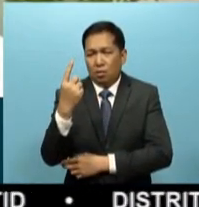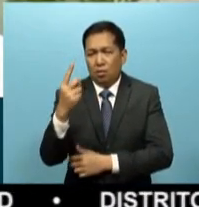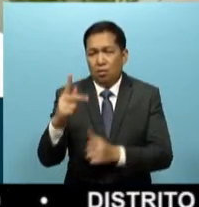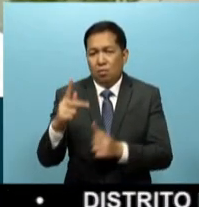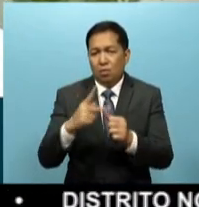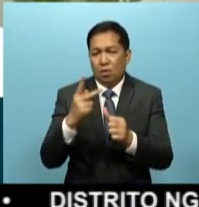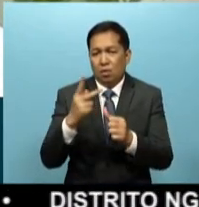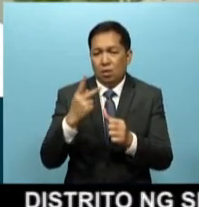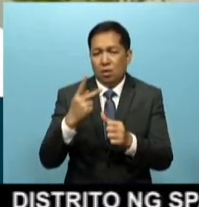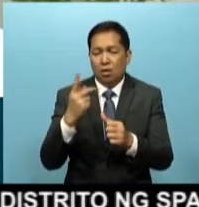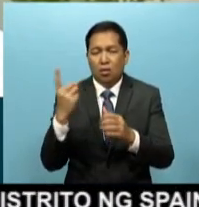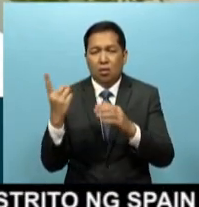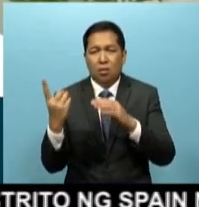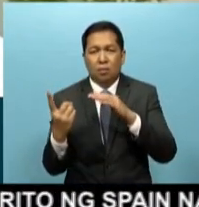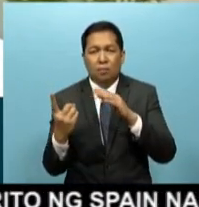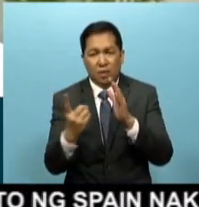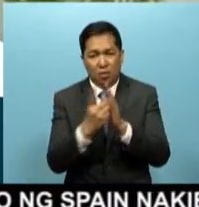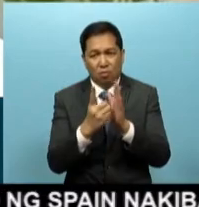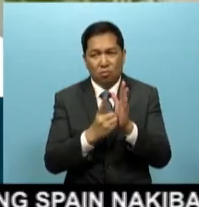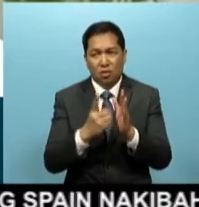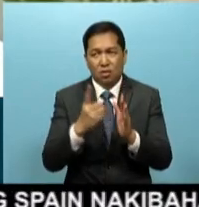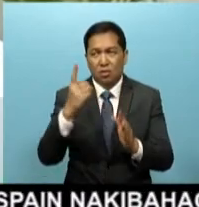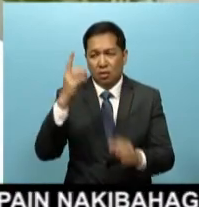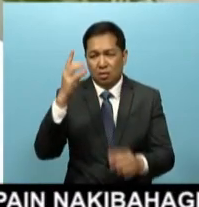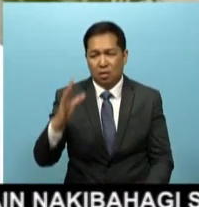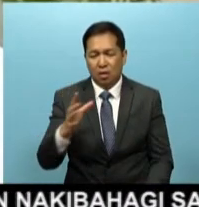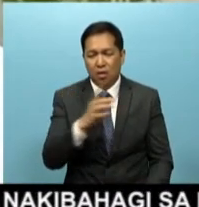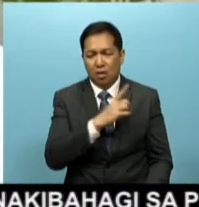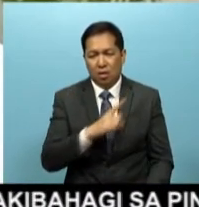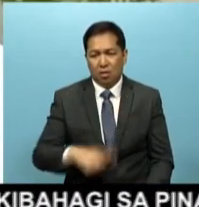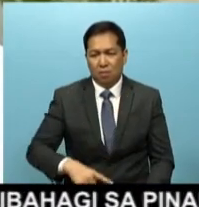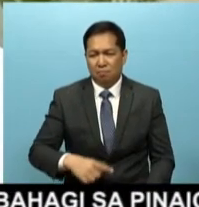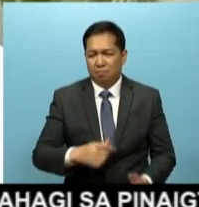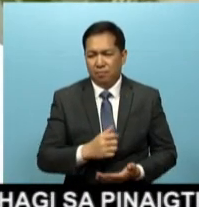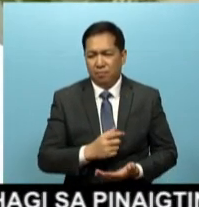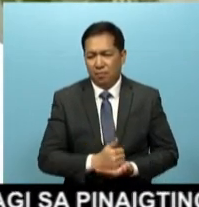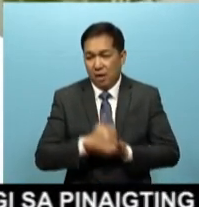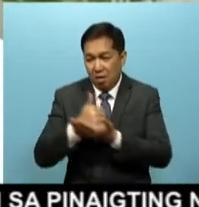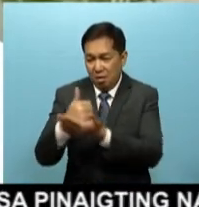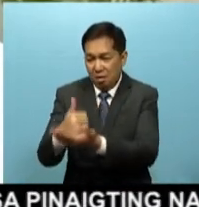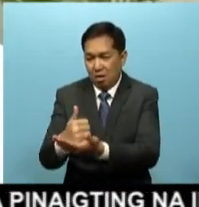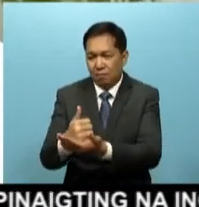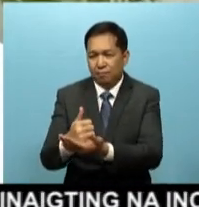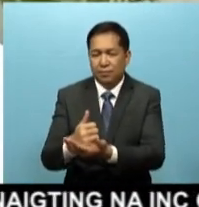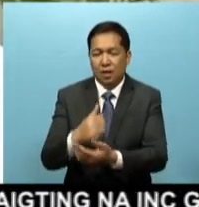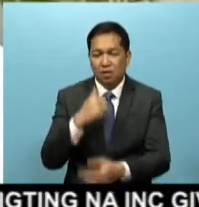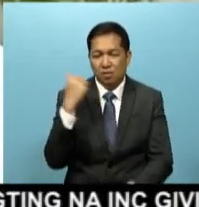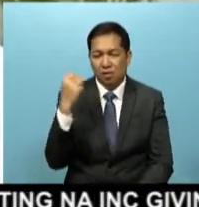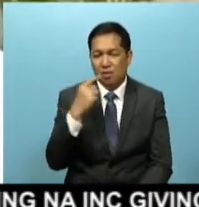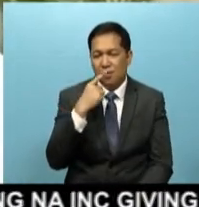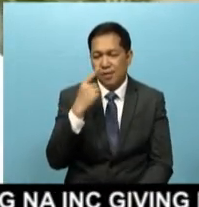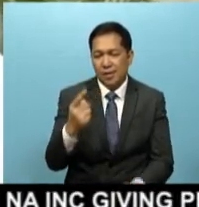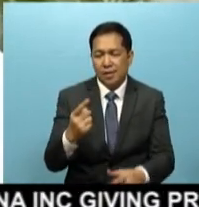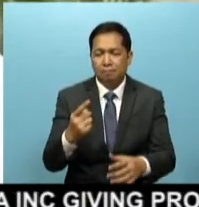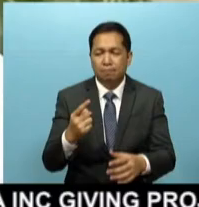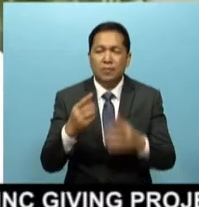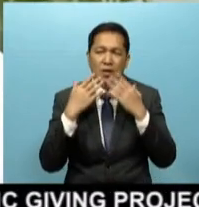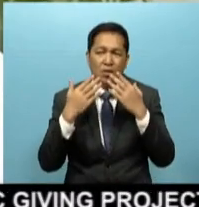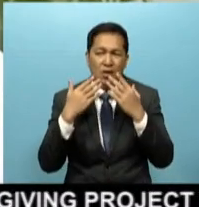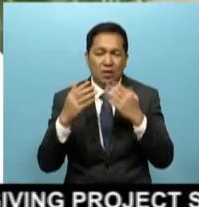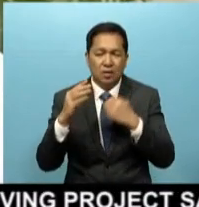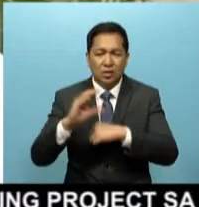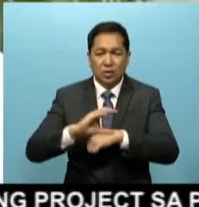primary doctrines inside the church about helping others. And we are very thankful to the church